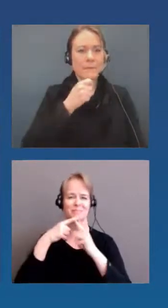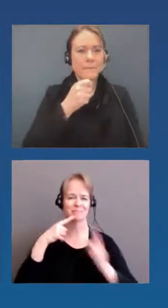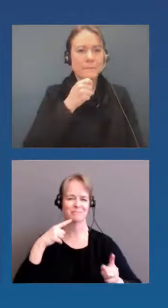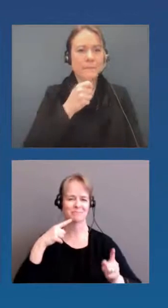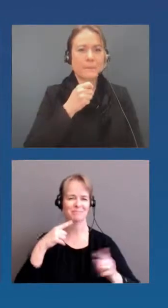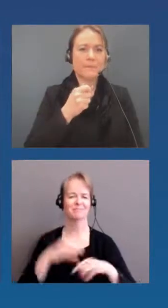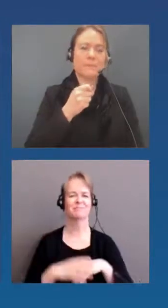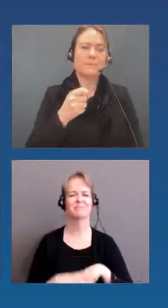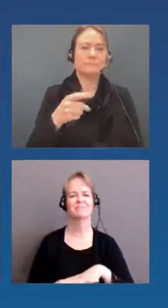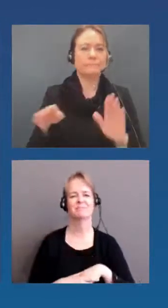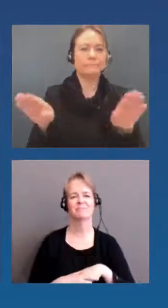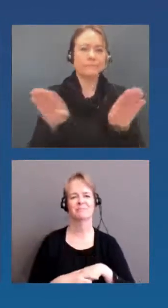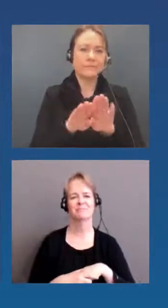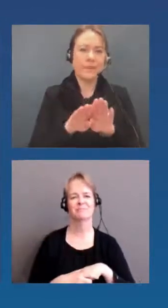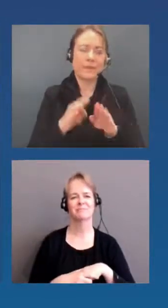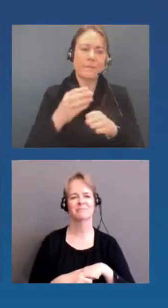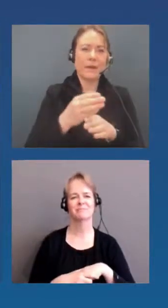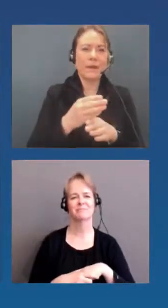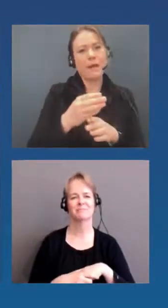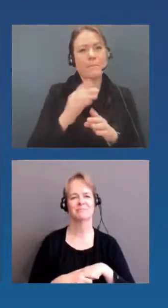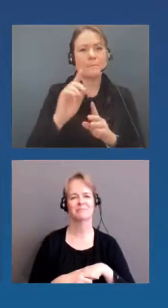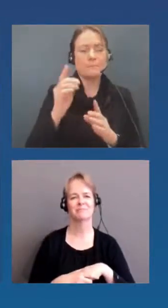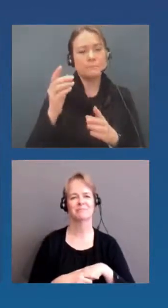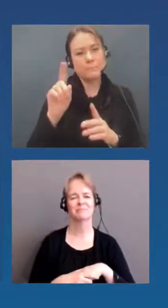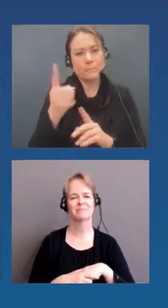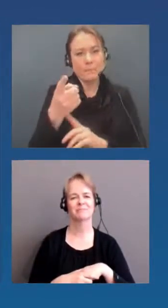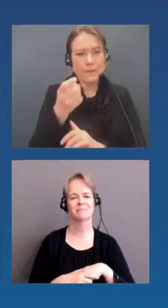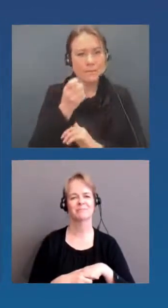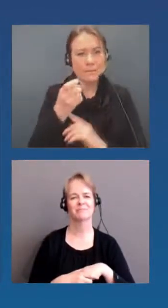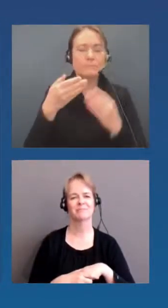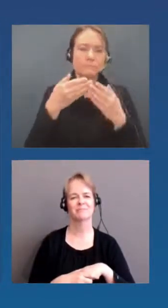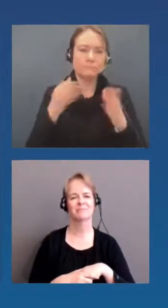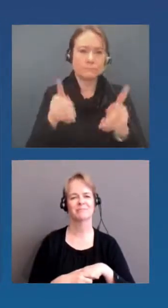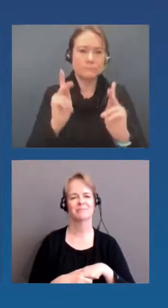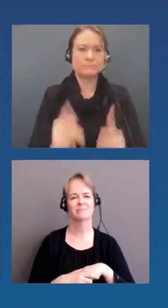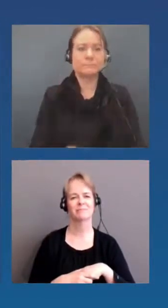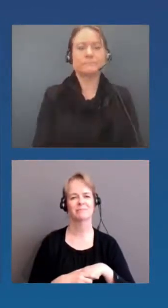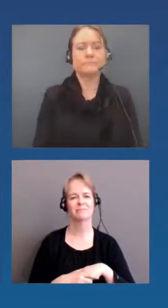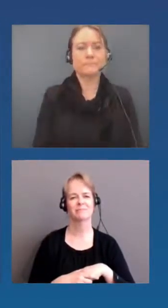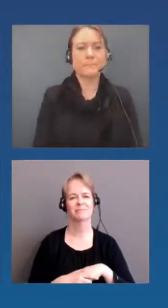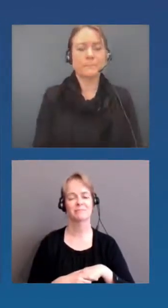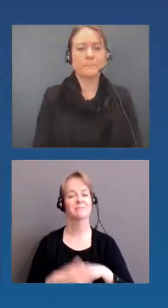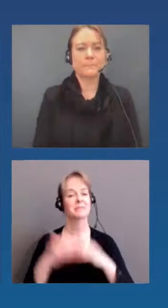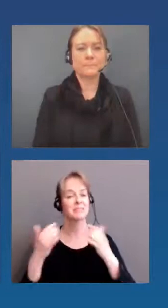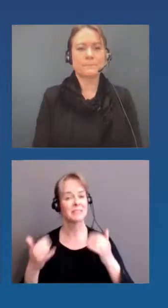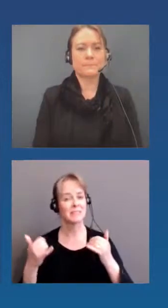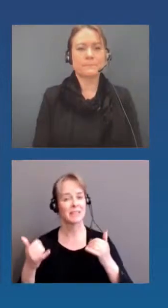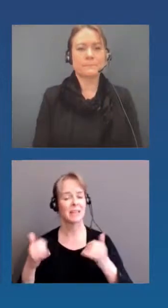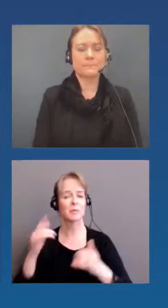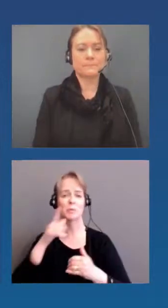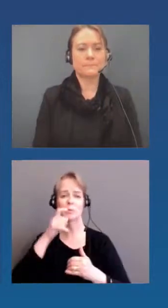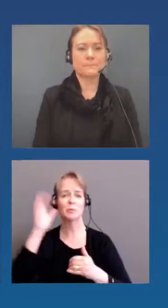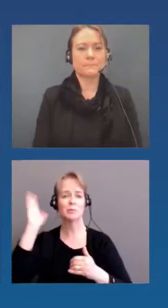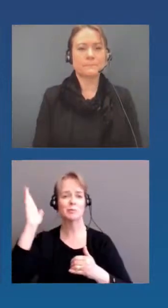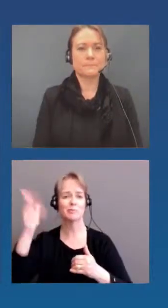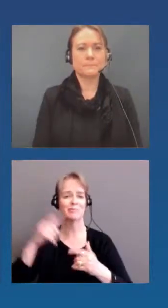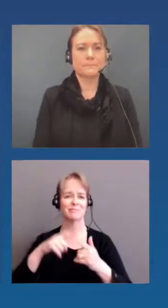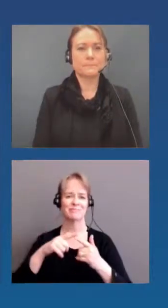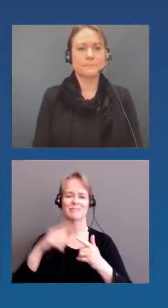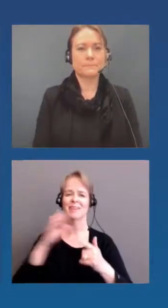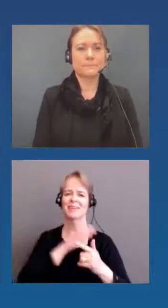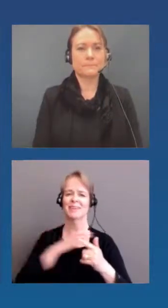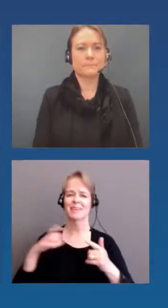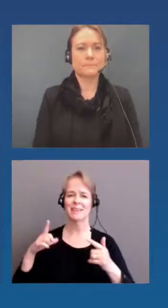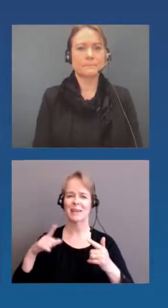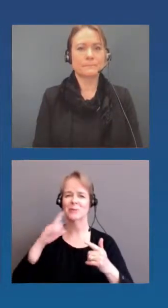microphone jusqu'à ce que je vous invite à poser une question. Today, we'll be hearing remarks from Councillor Keith Eglai,